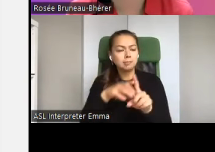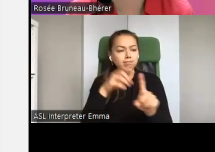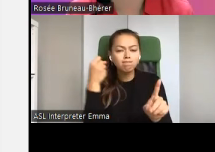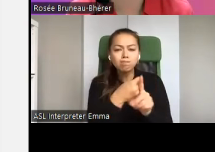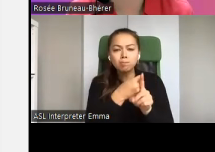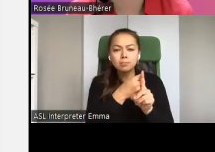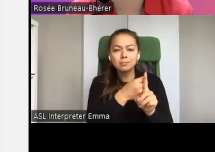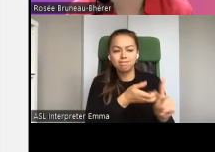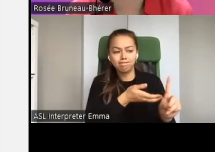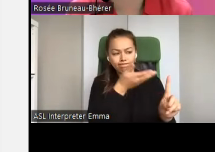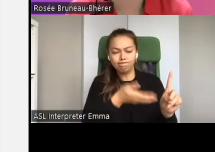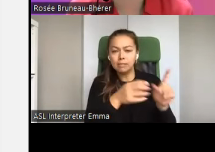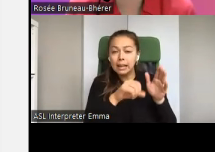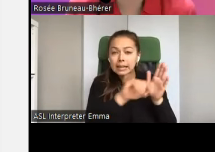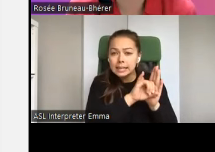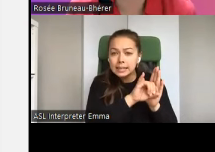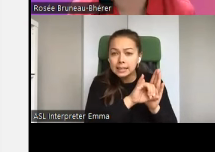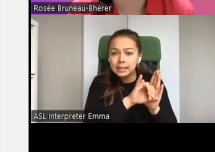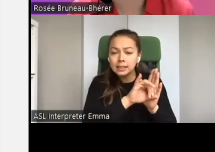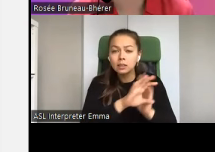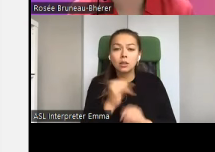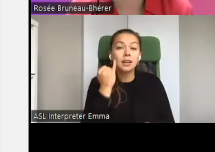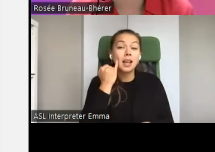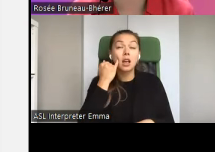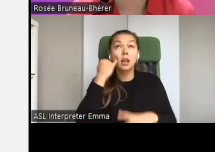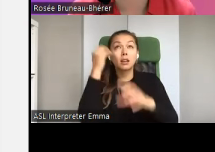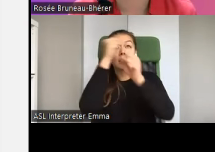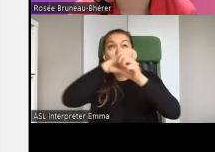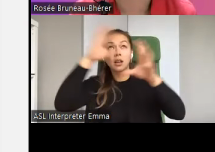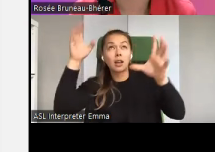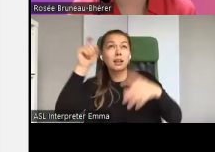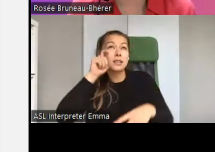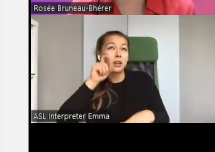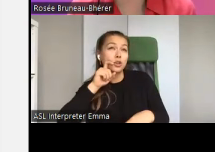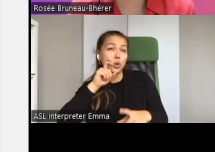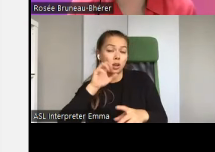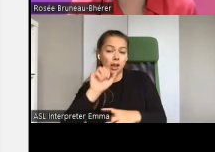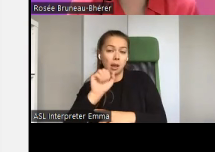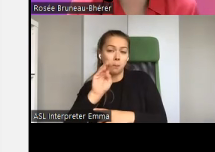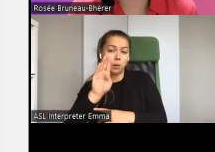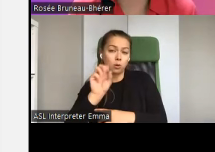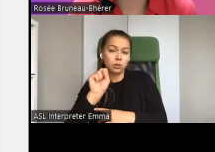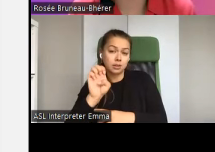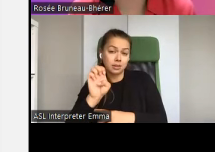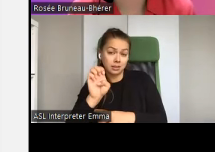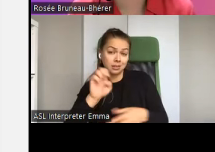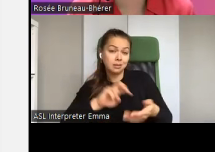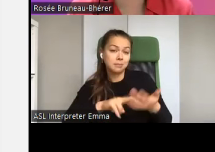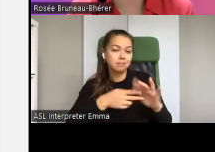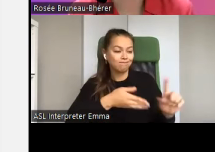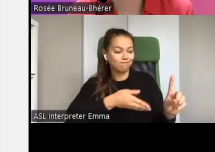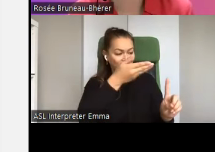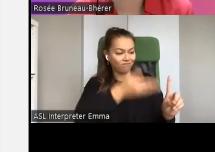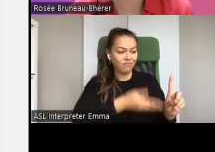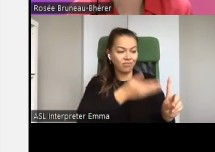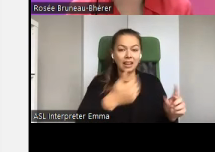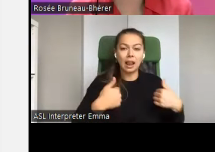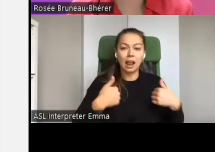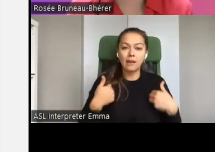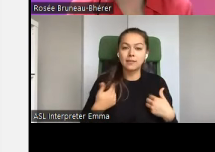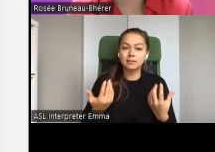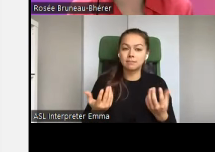if we think about sexual abuse, for example, Jeremy might have an over-sexualized part of him that was developed too